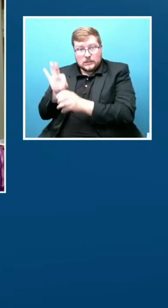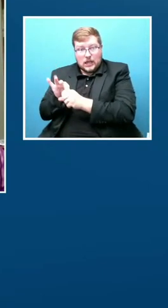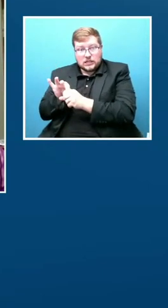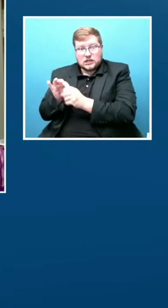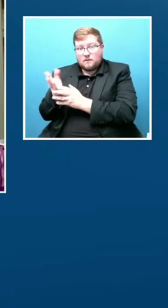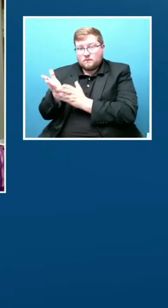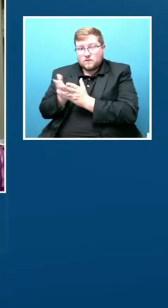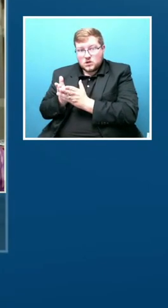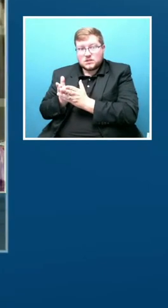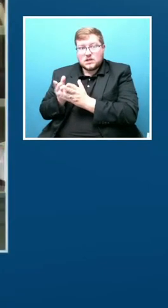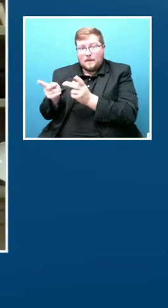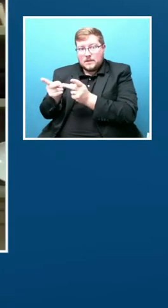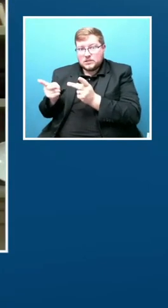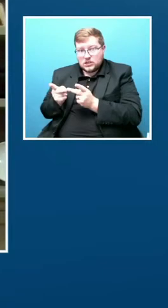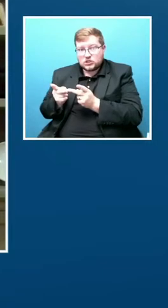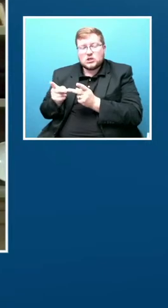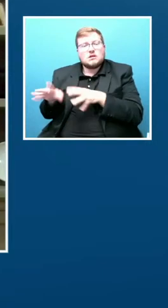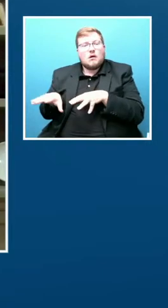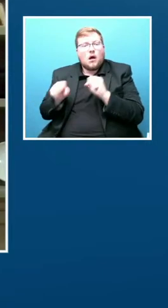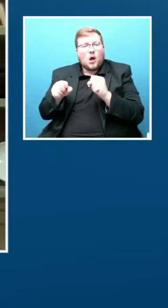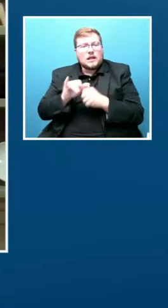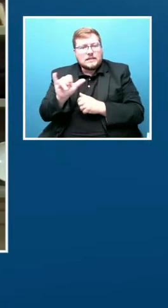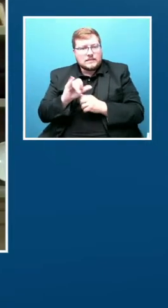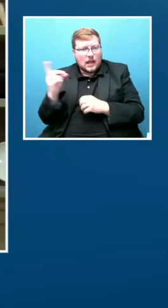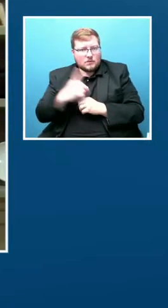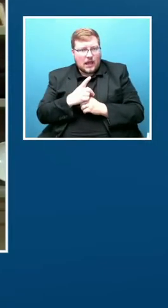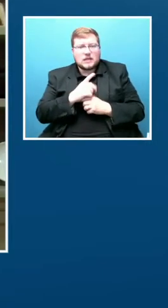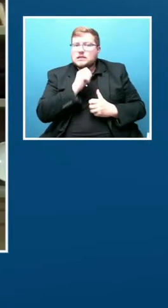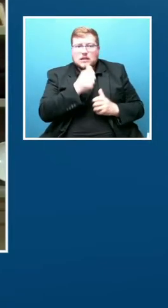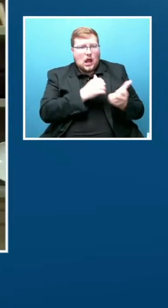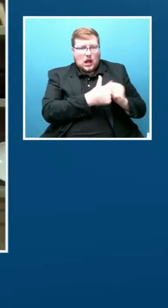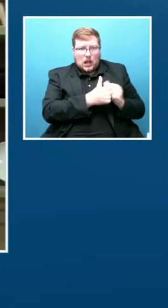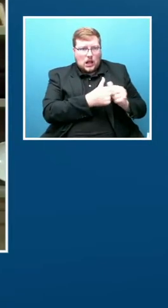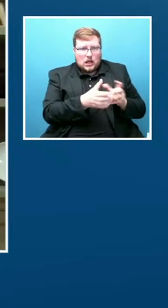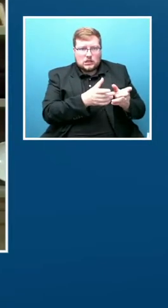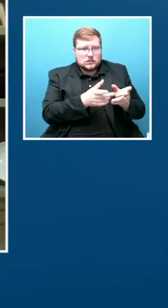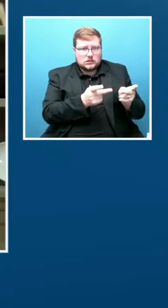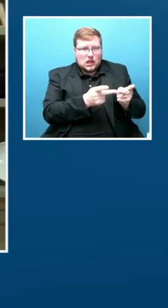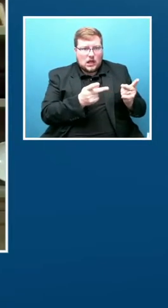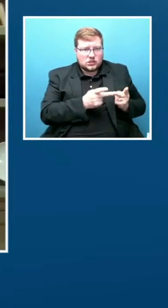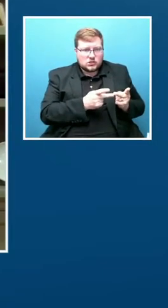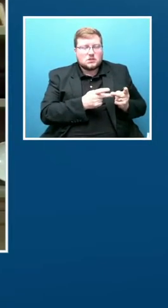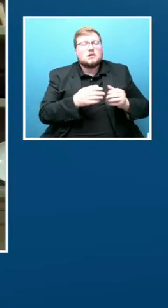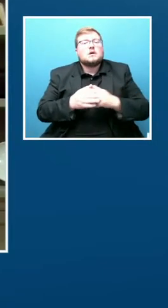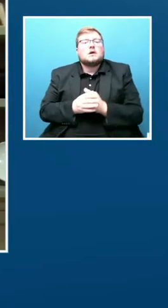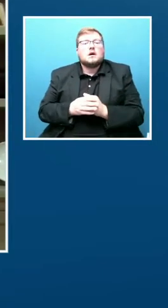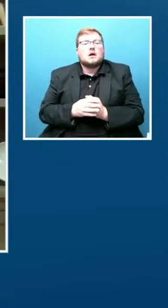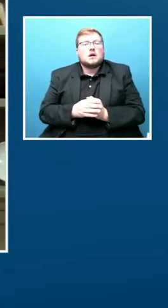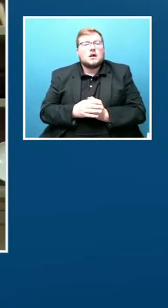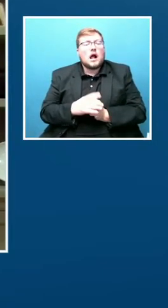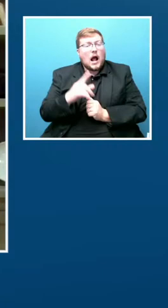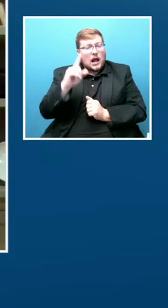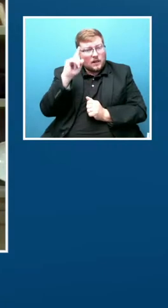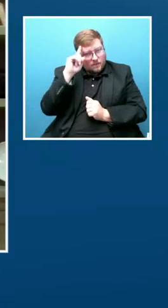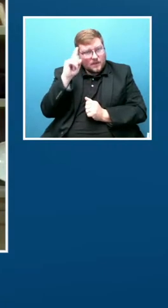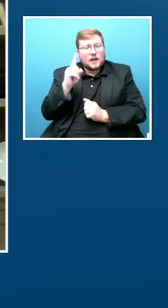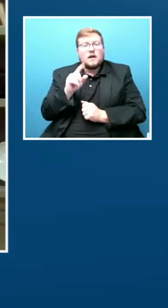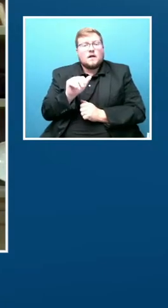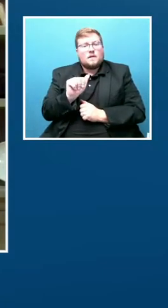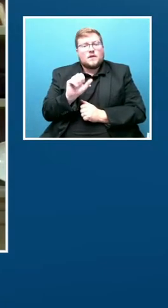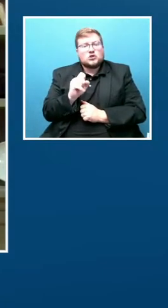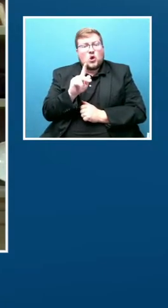the same day. I think the positions that were contested were the associate secretary position and also